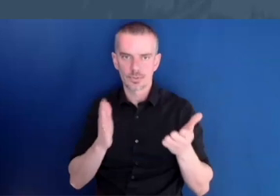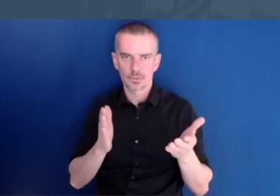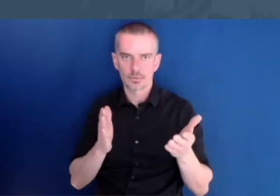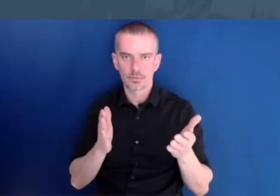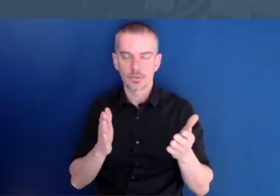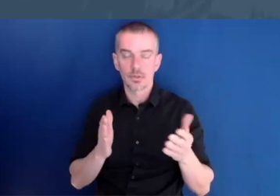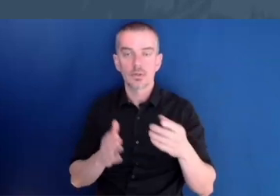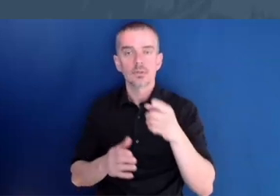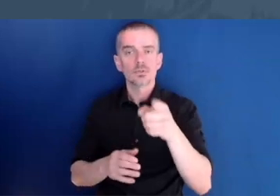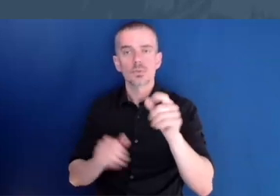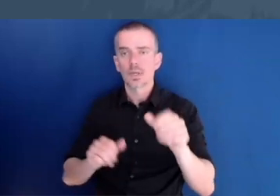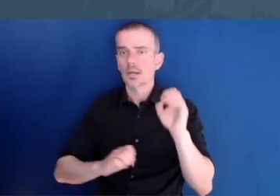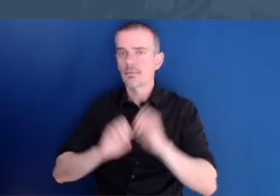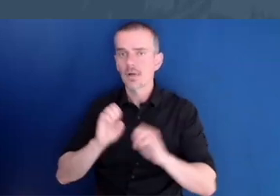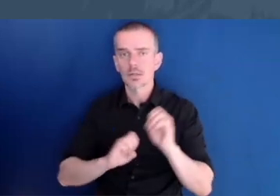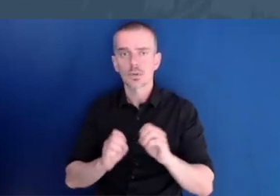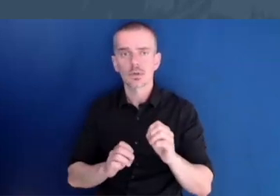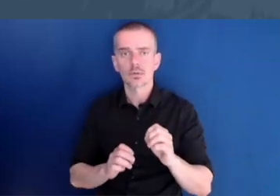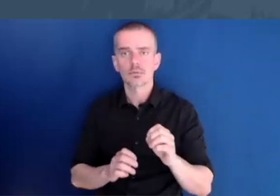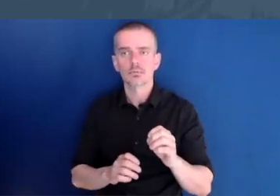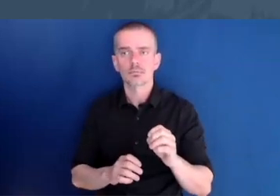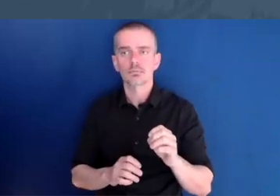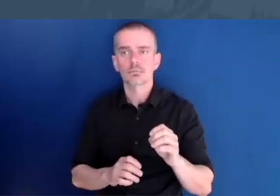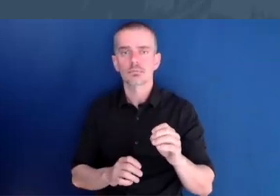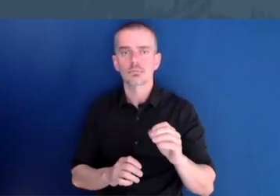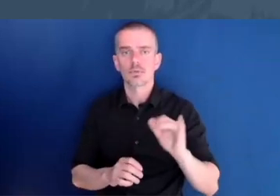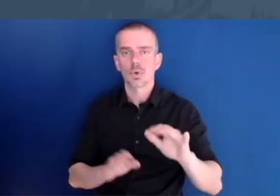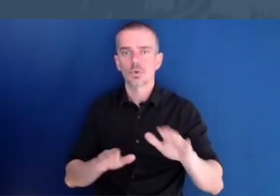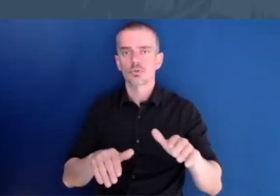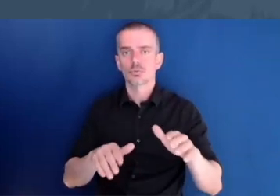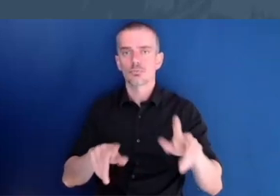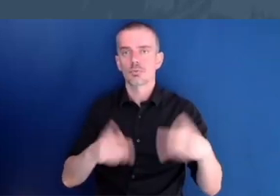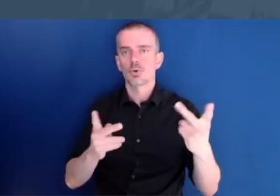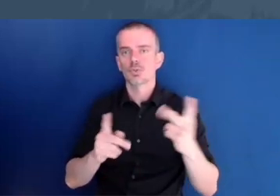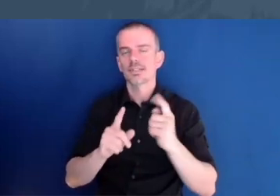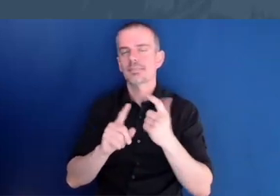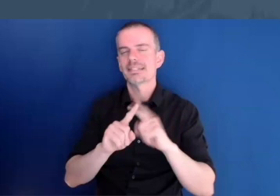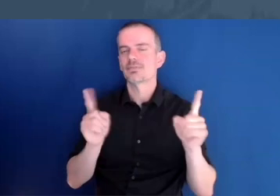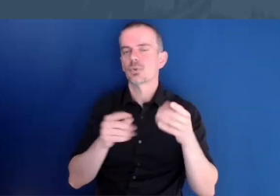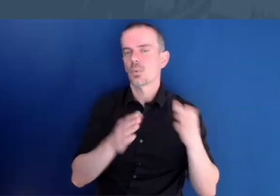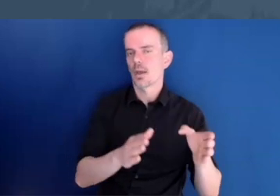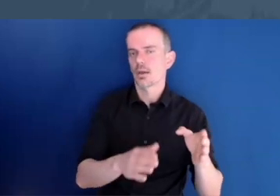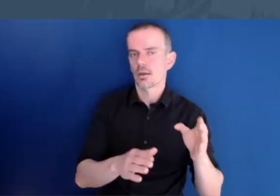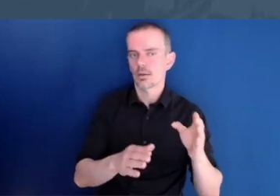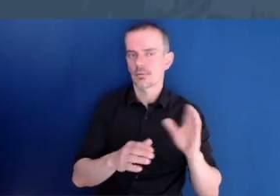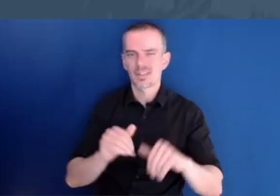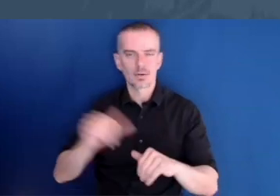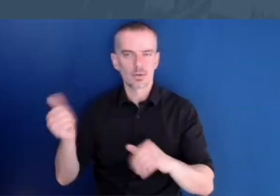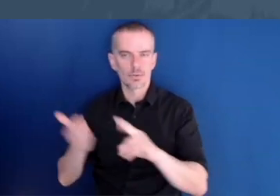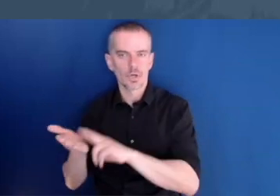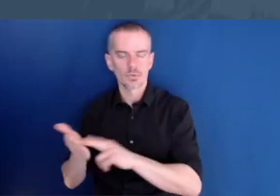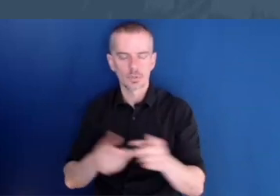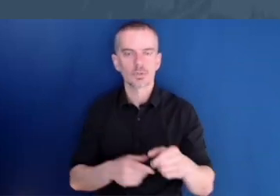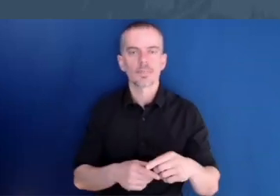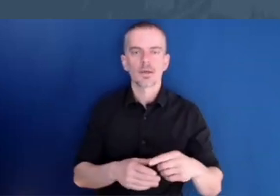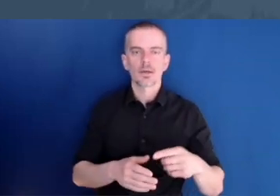you can evaluate these proposals on a slightly different basis than other contracts. So again, price